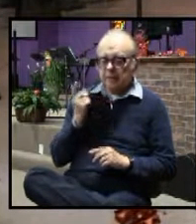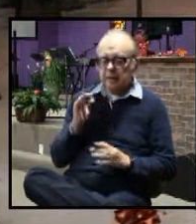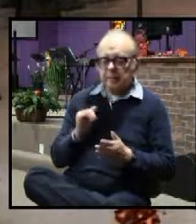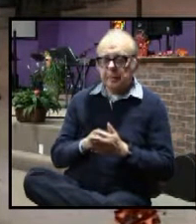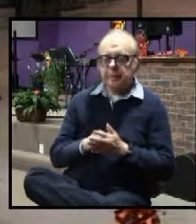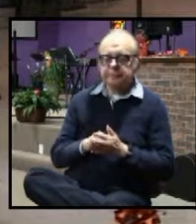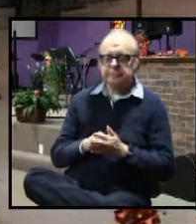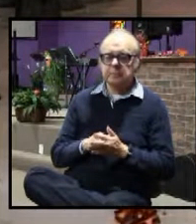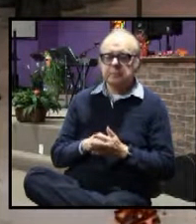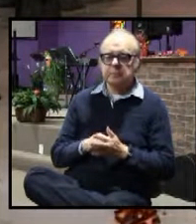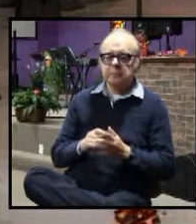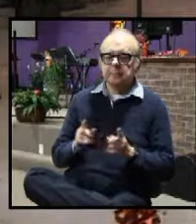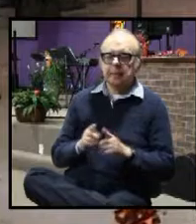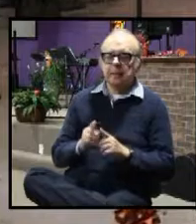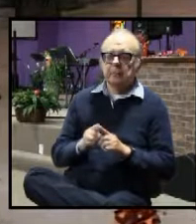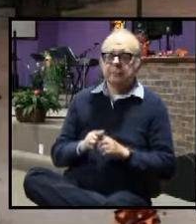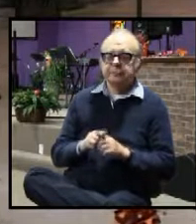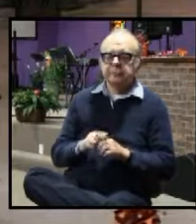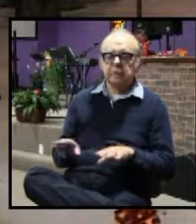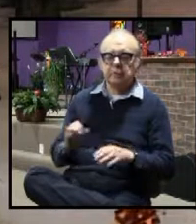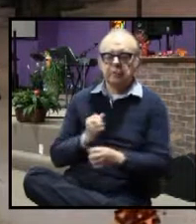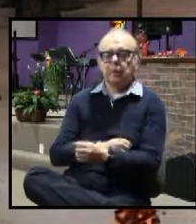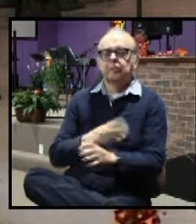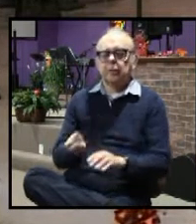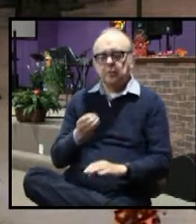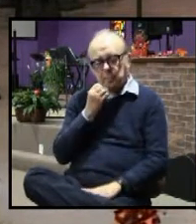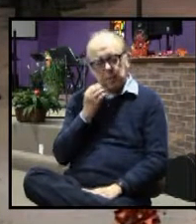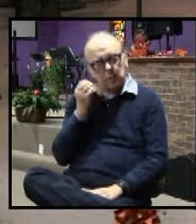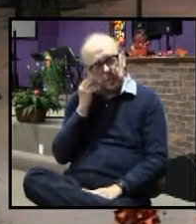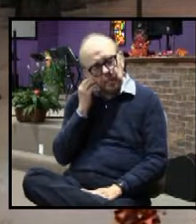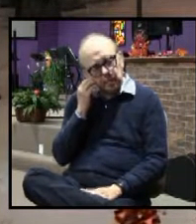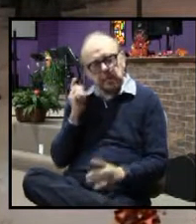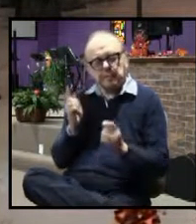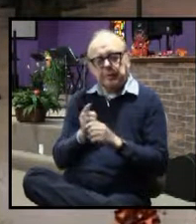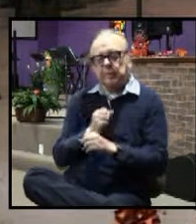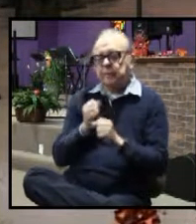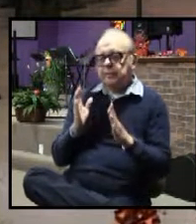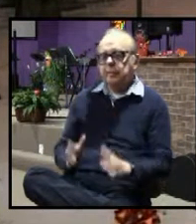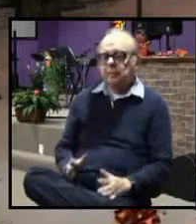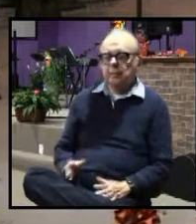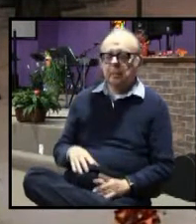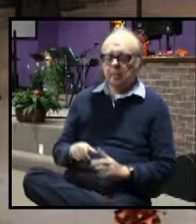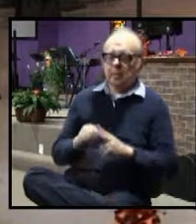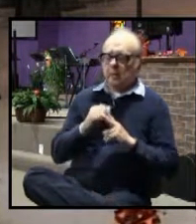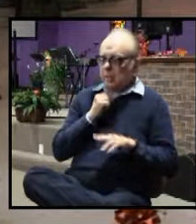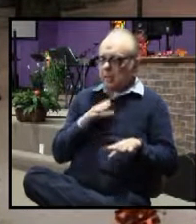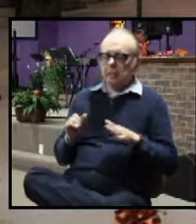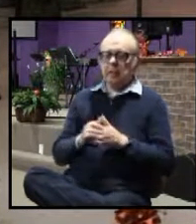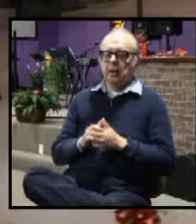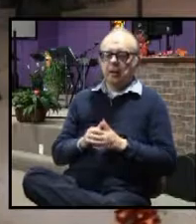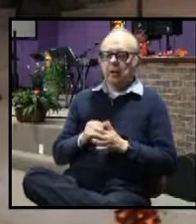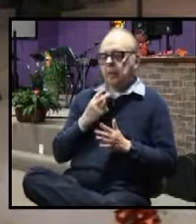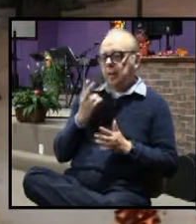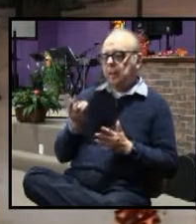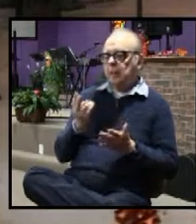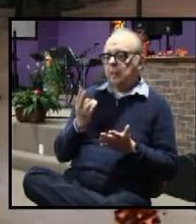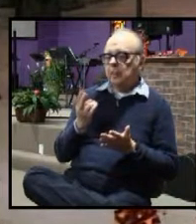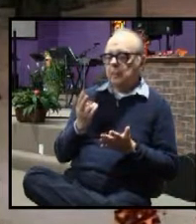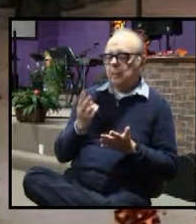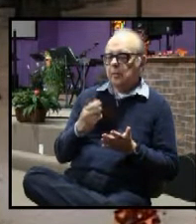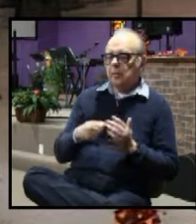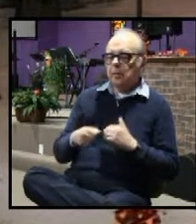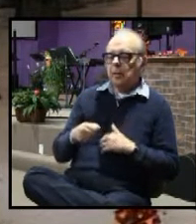me, because it was like I can do drugs and die and go home and meet my Savior high, or I could choose not to do them and see